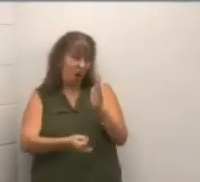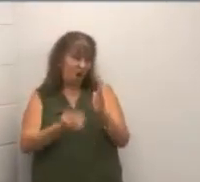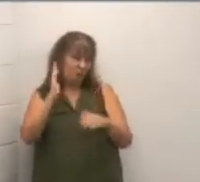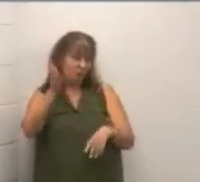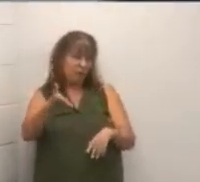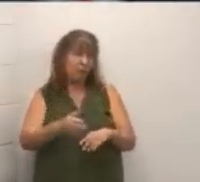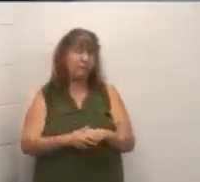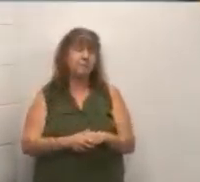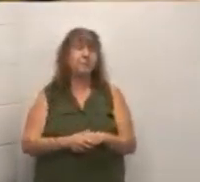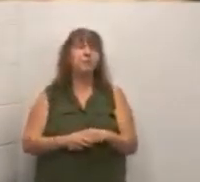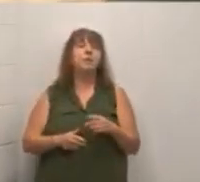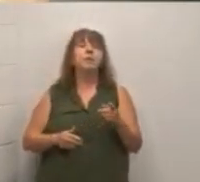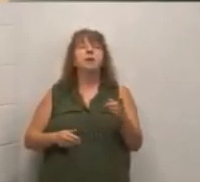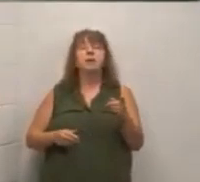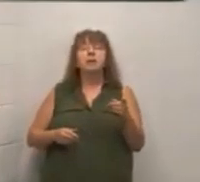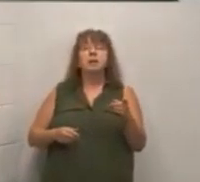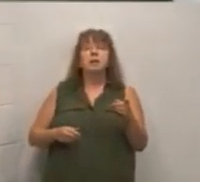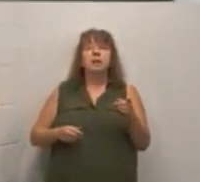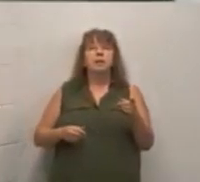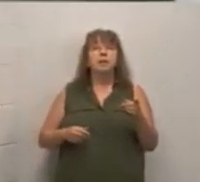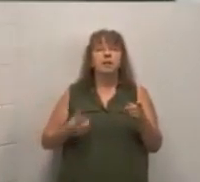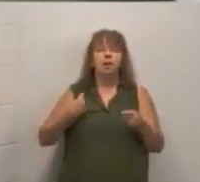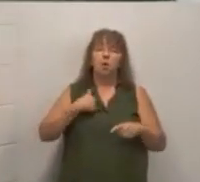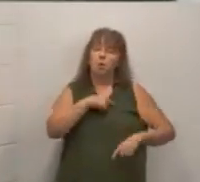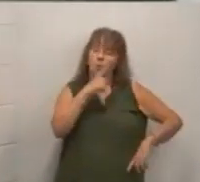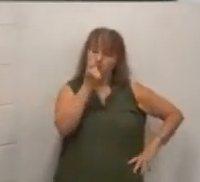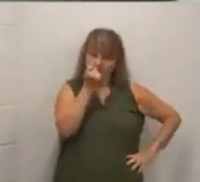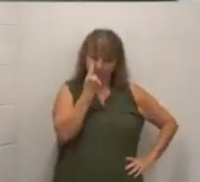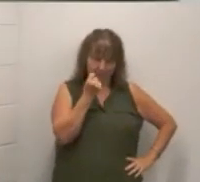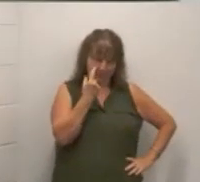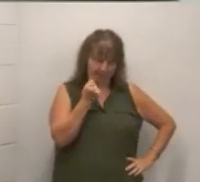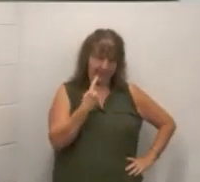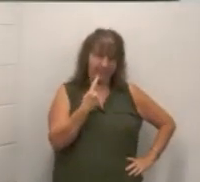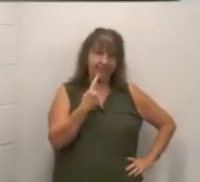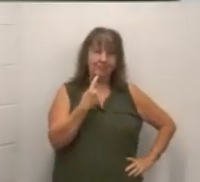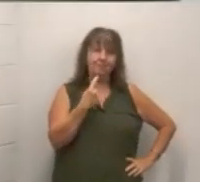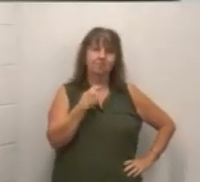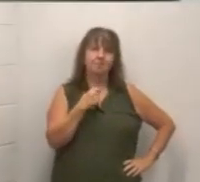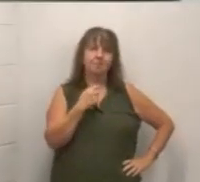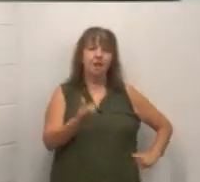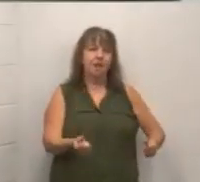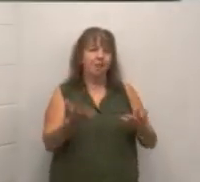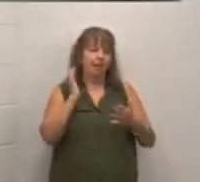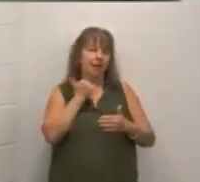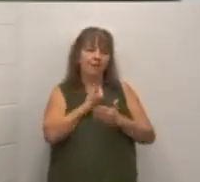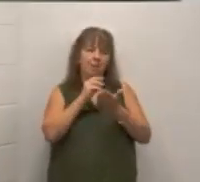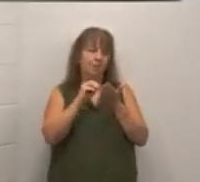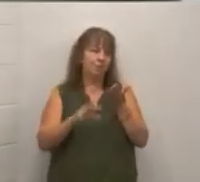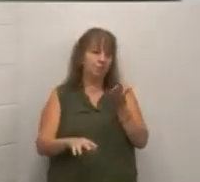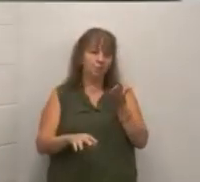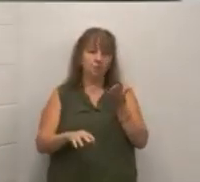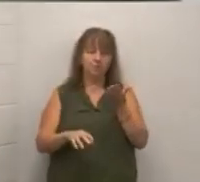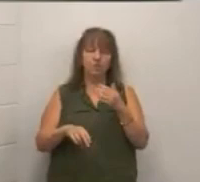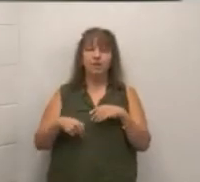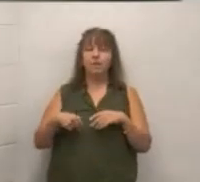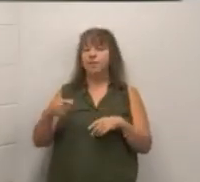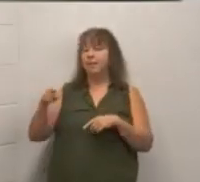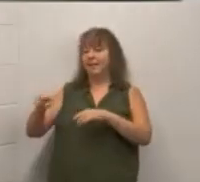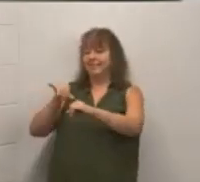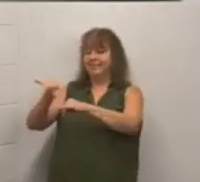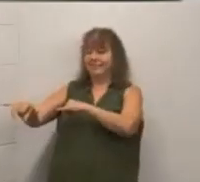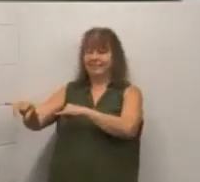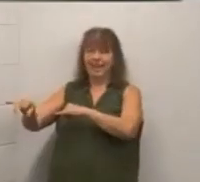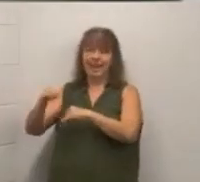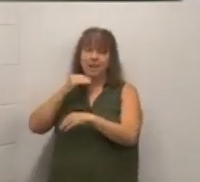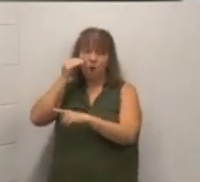Me again? So we recognize that for many of our students in the remote model at the high school, their choice of